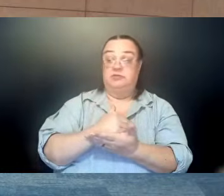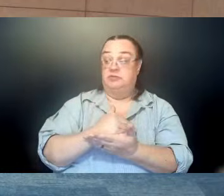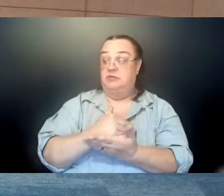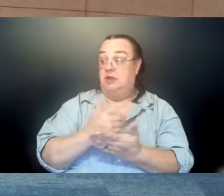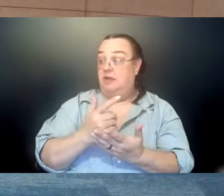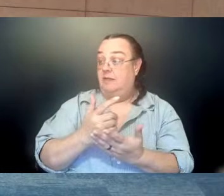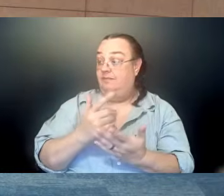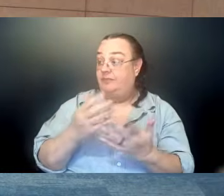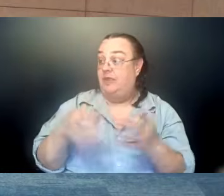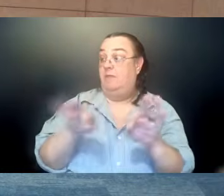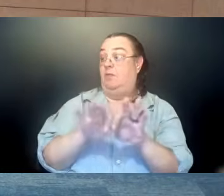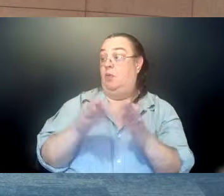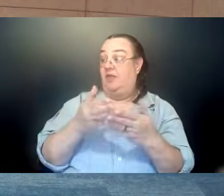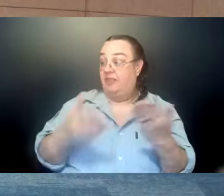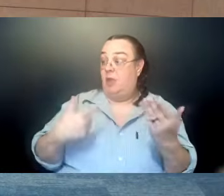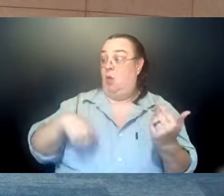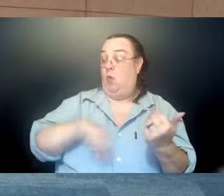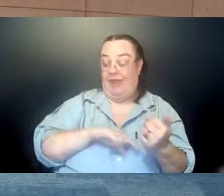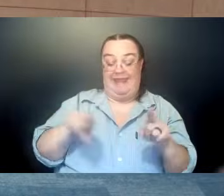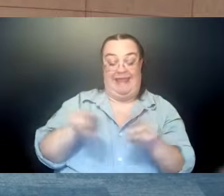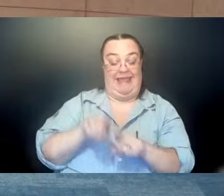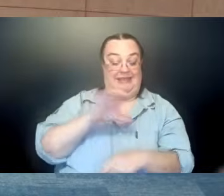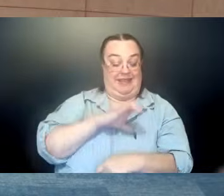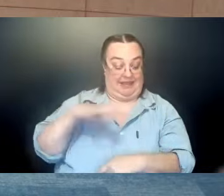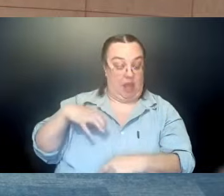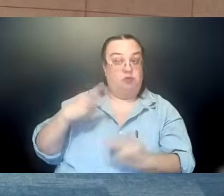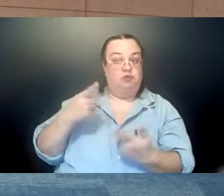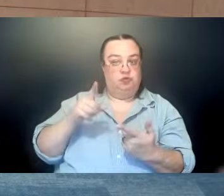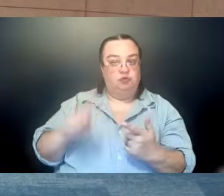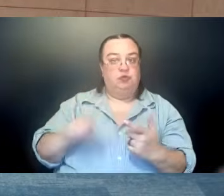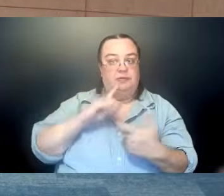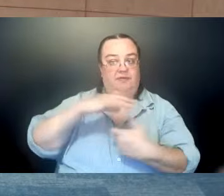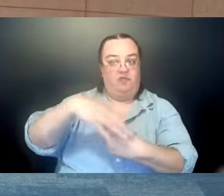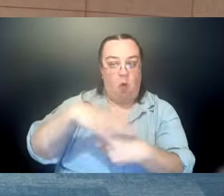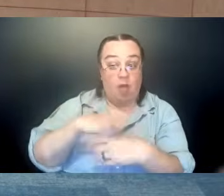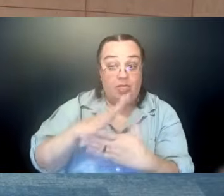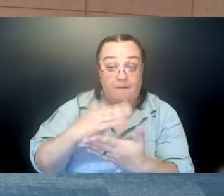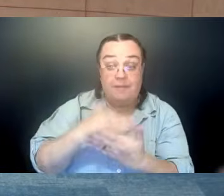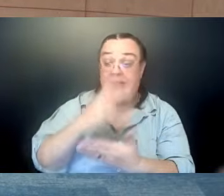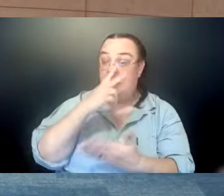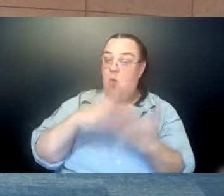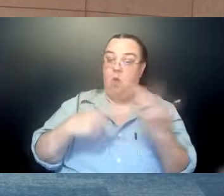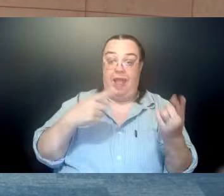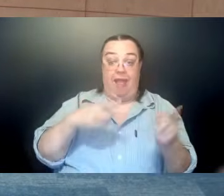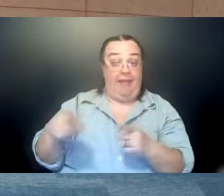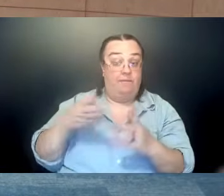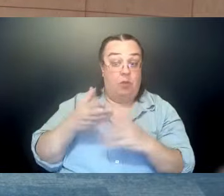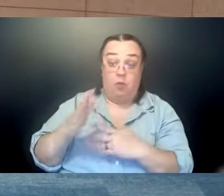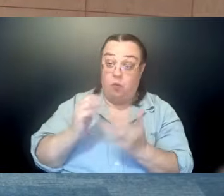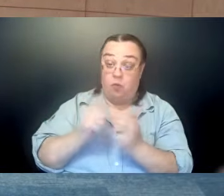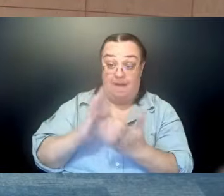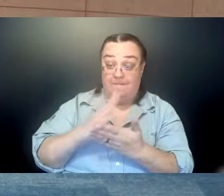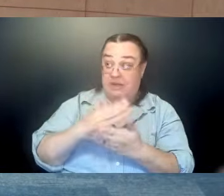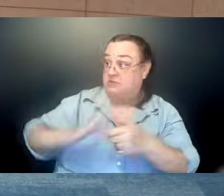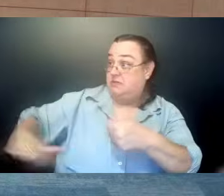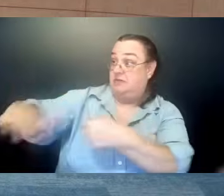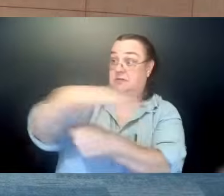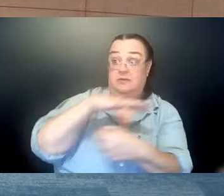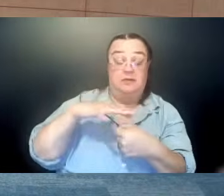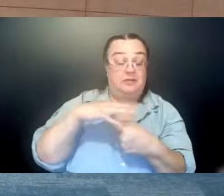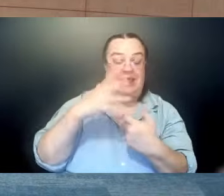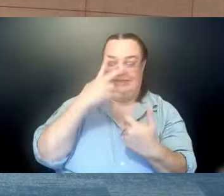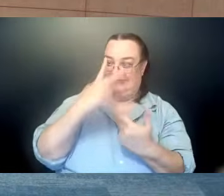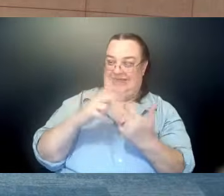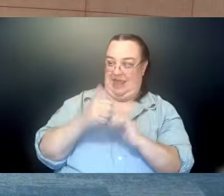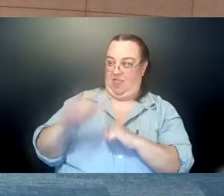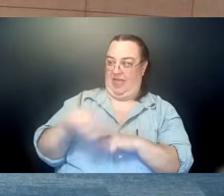important thing that we should do as council members is vote on the budget. We see what's happened with budgets throughout the area and see what's the effects of that as a whole. So